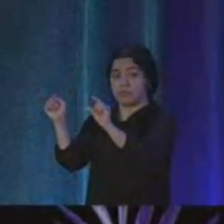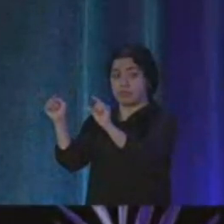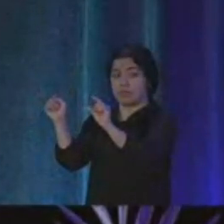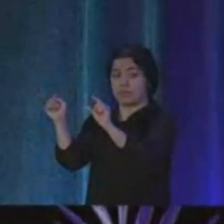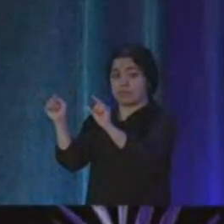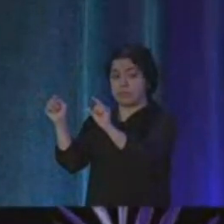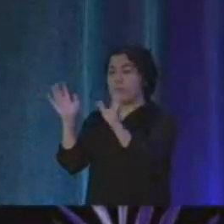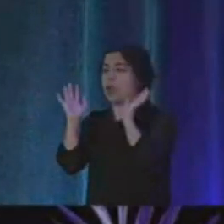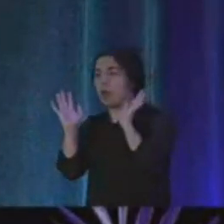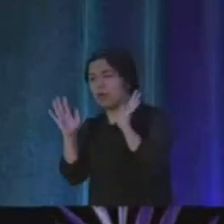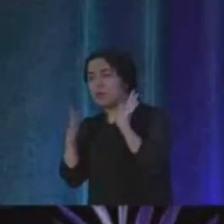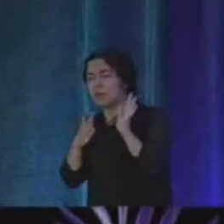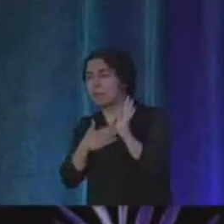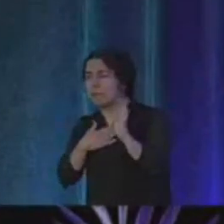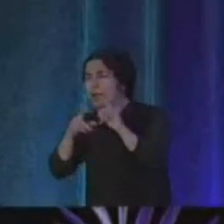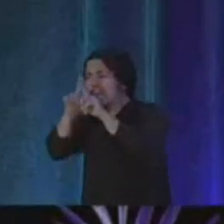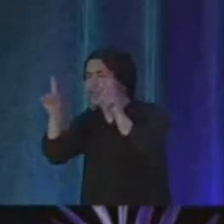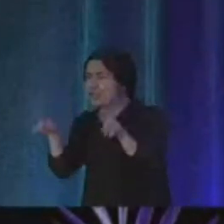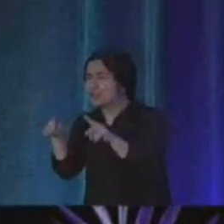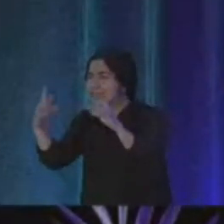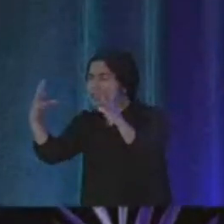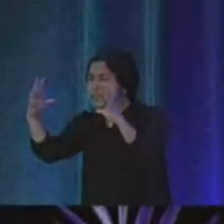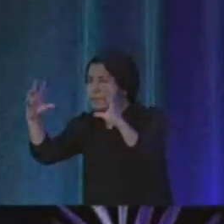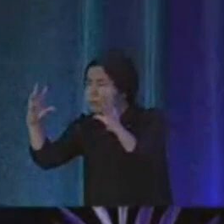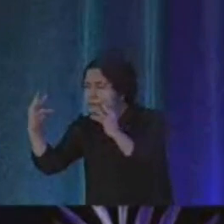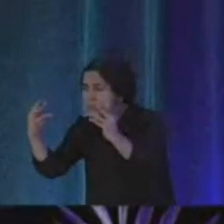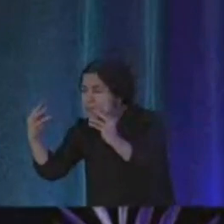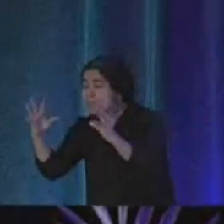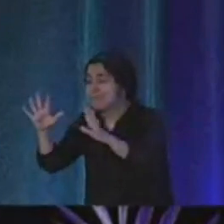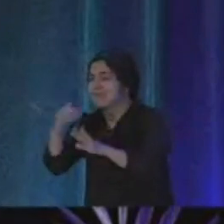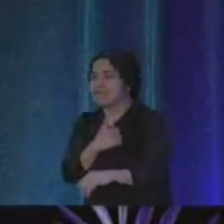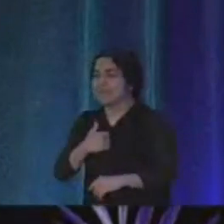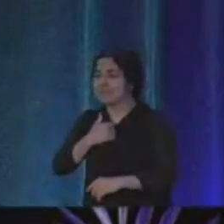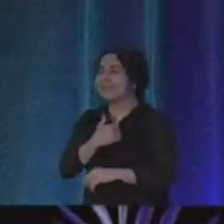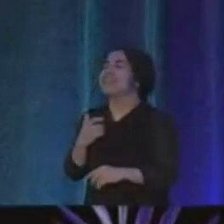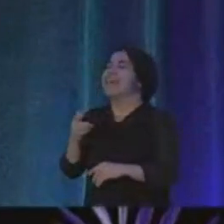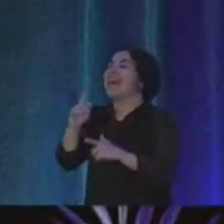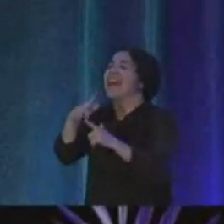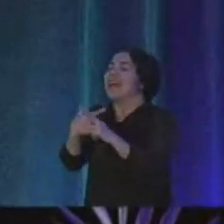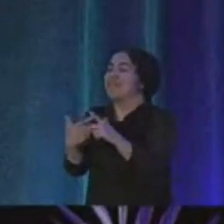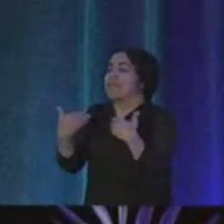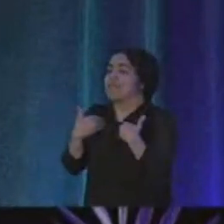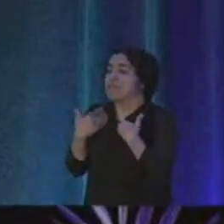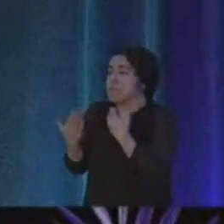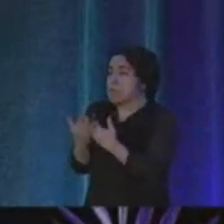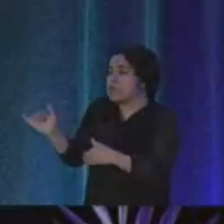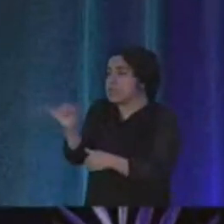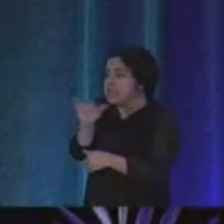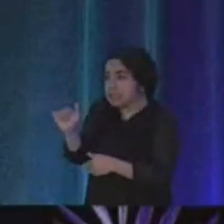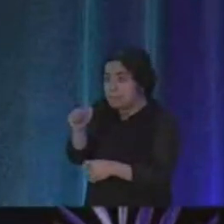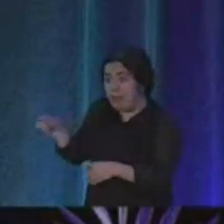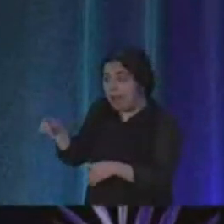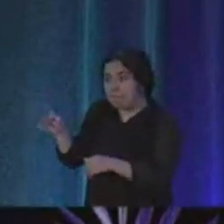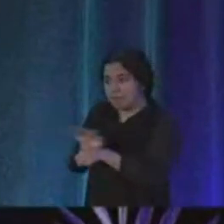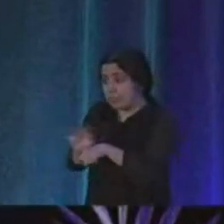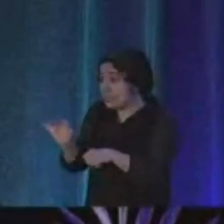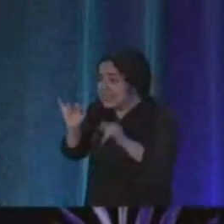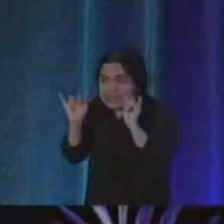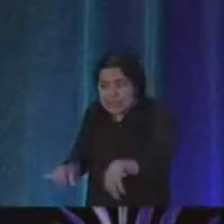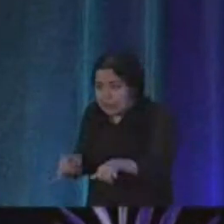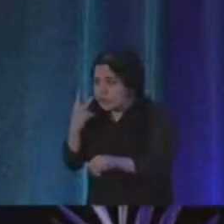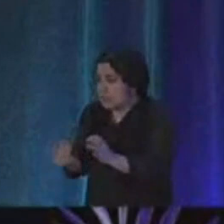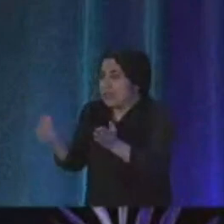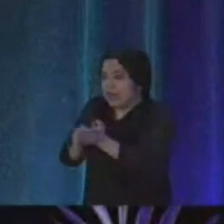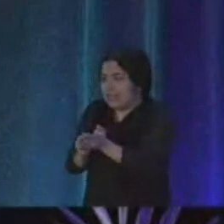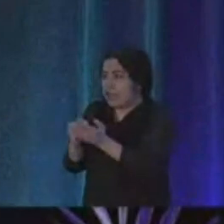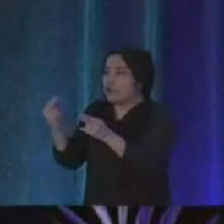Oh, my screen's dimming, sorry. So then we have, the similar app function. Again, you see that use effect